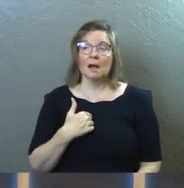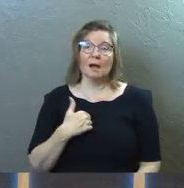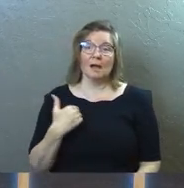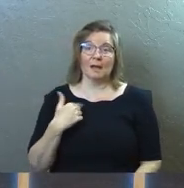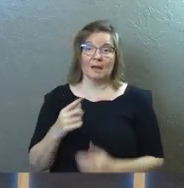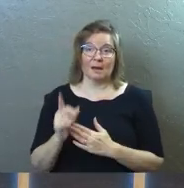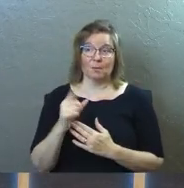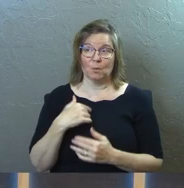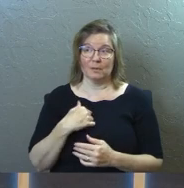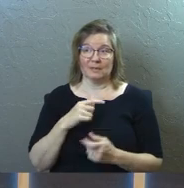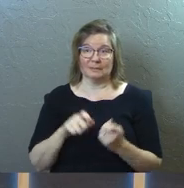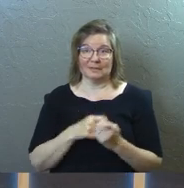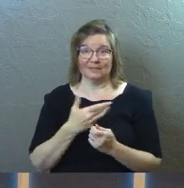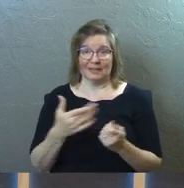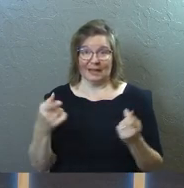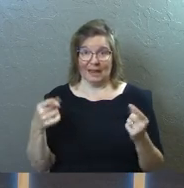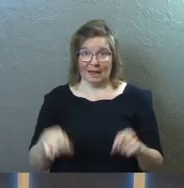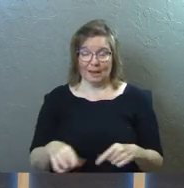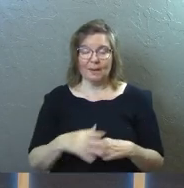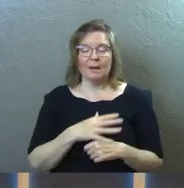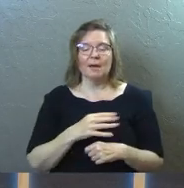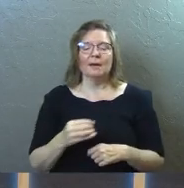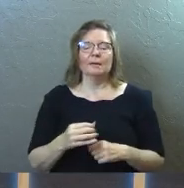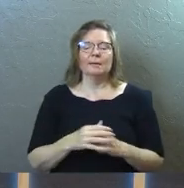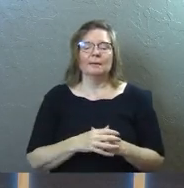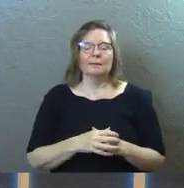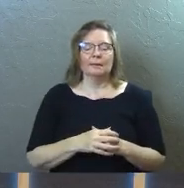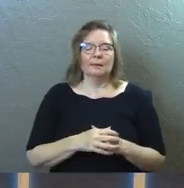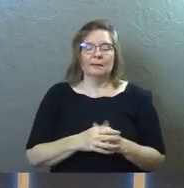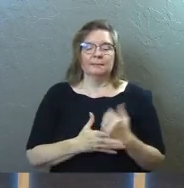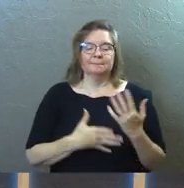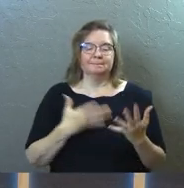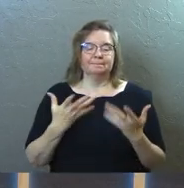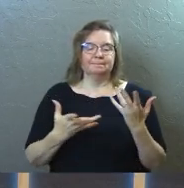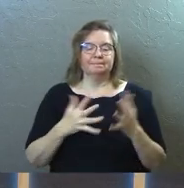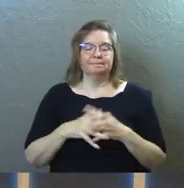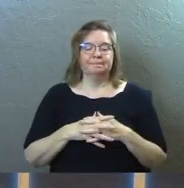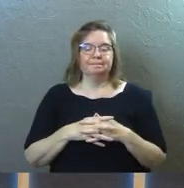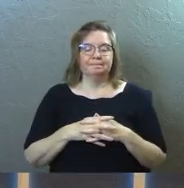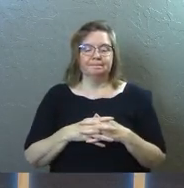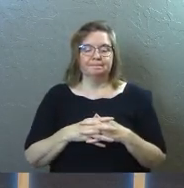I had a moment when this particular thing happened, and